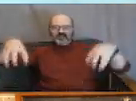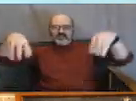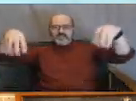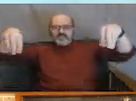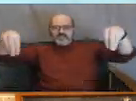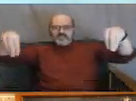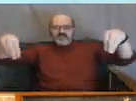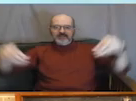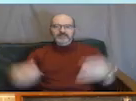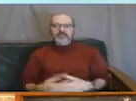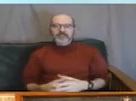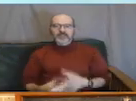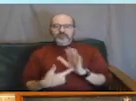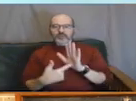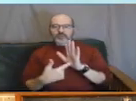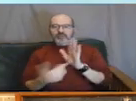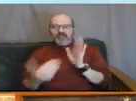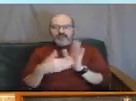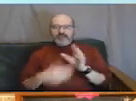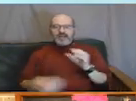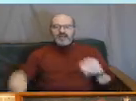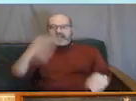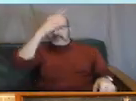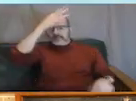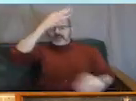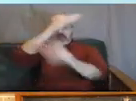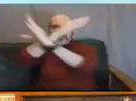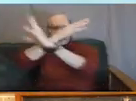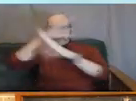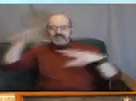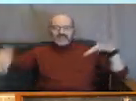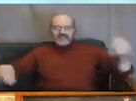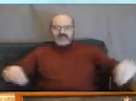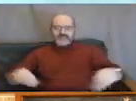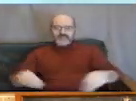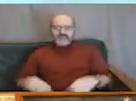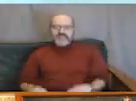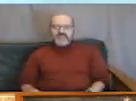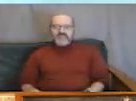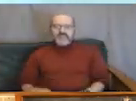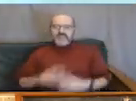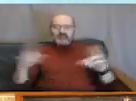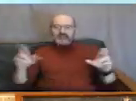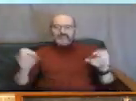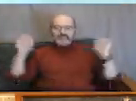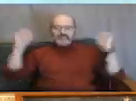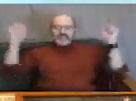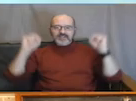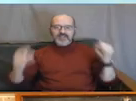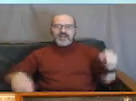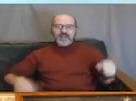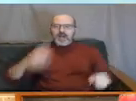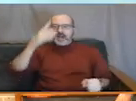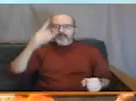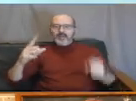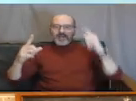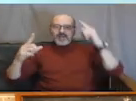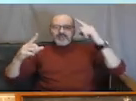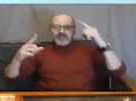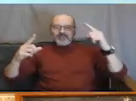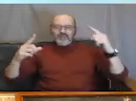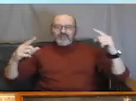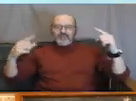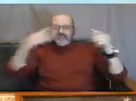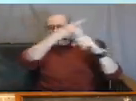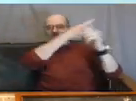that again. So we're going to throw one up, one under, and we're going to catch. Or Mr. Staley likes to say, up,